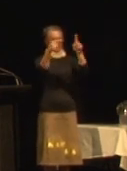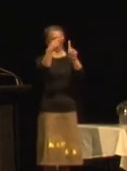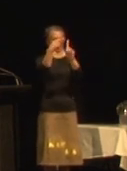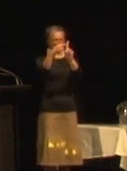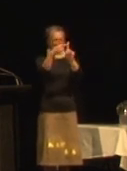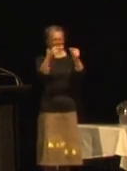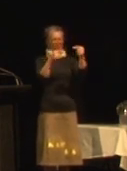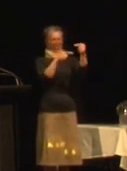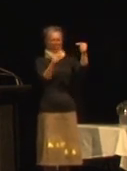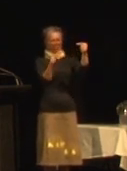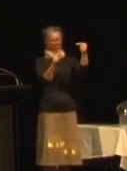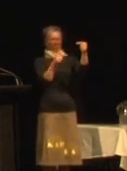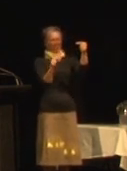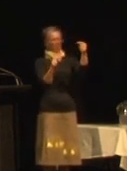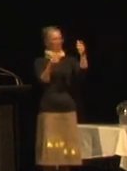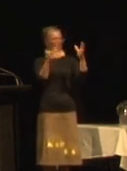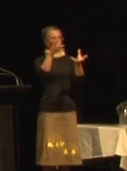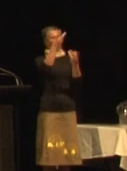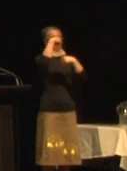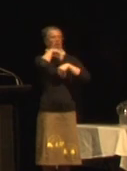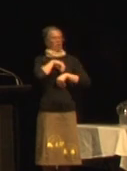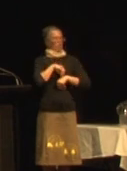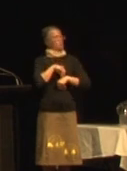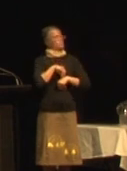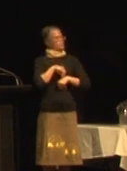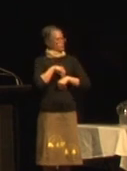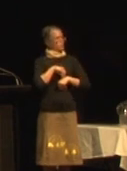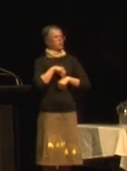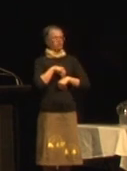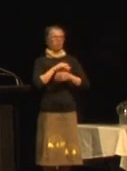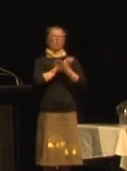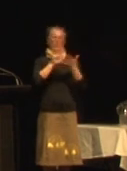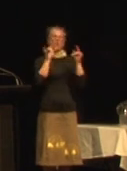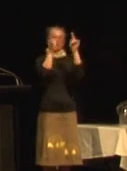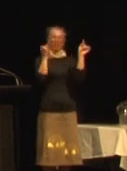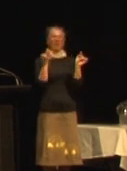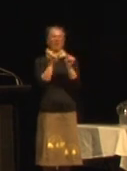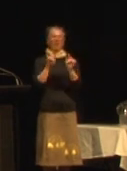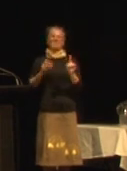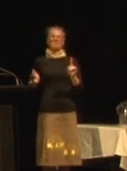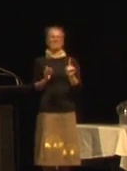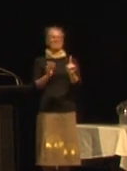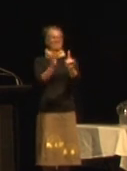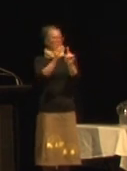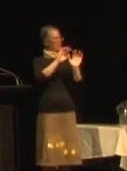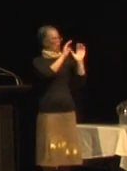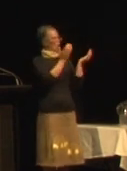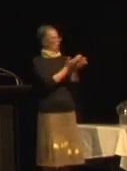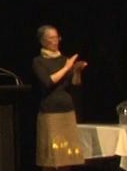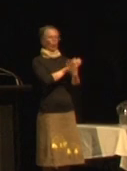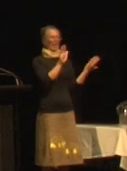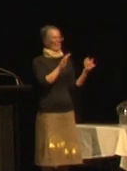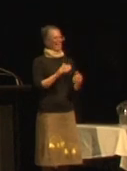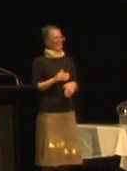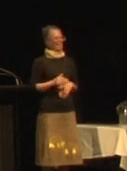as you're figuring out digital is incredibly bracing and clarifying. Global means global, goals mean goals, effort